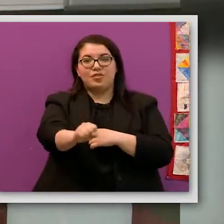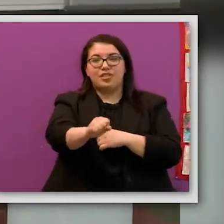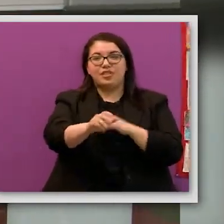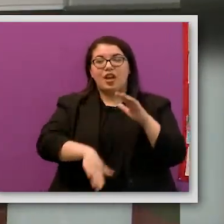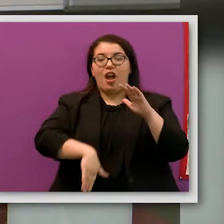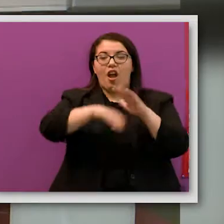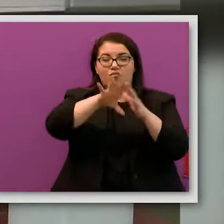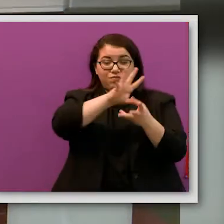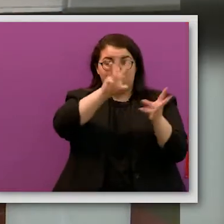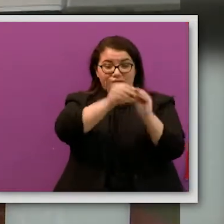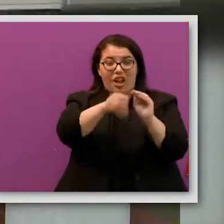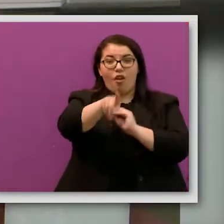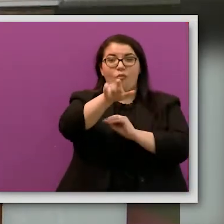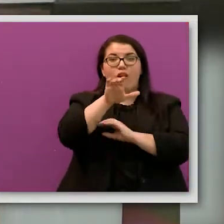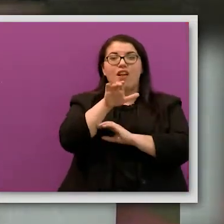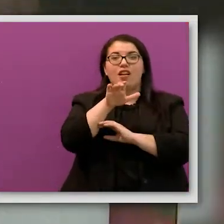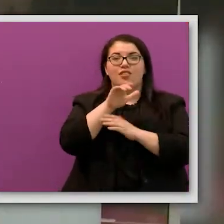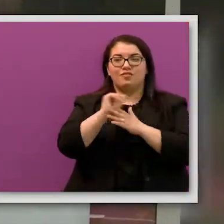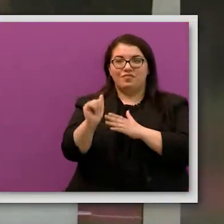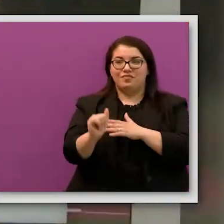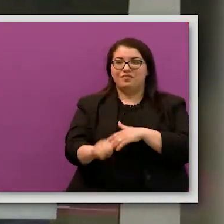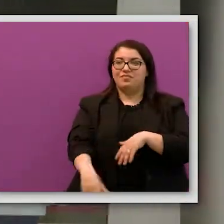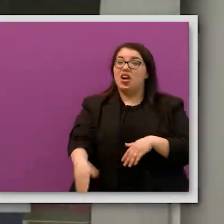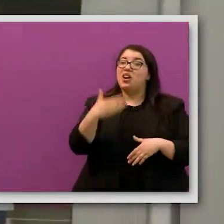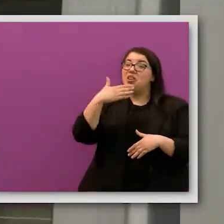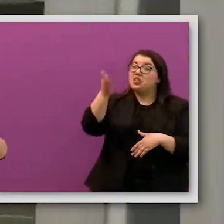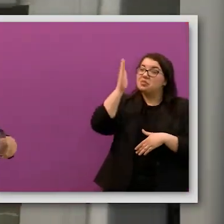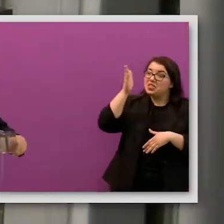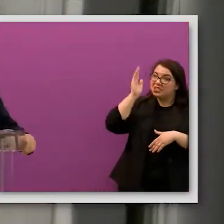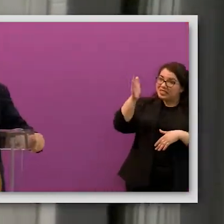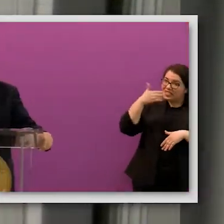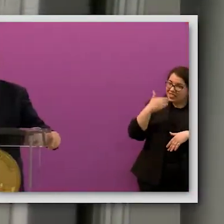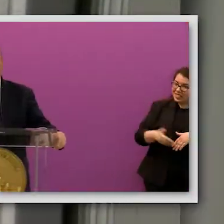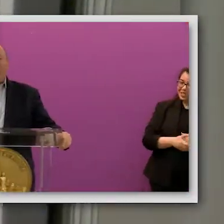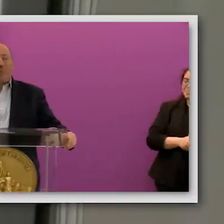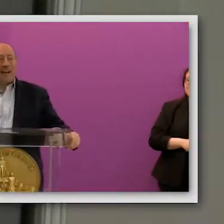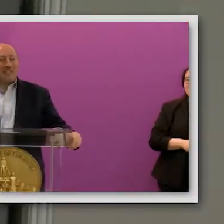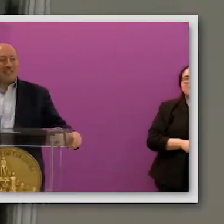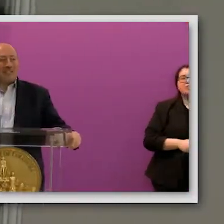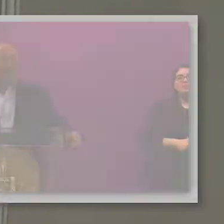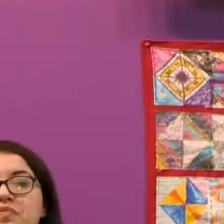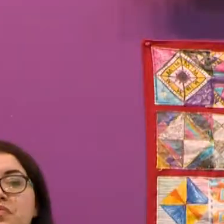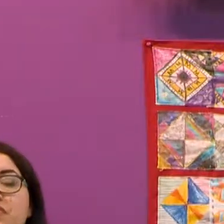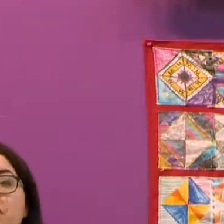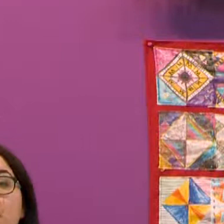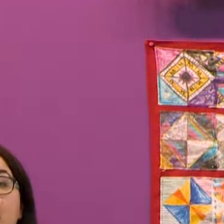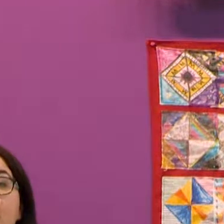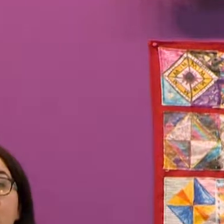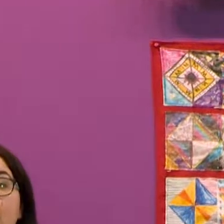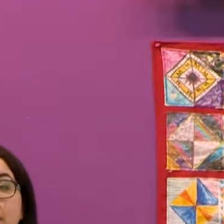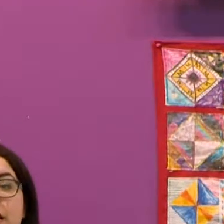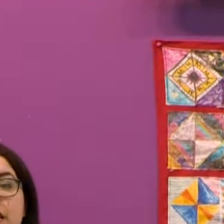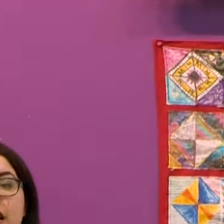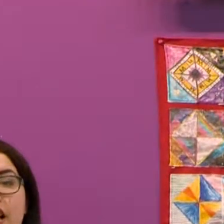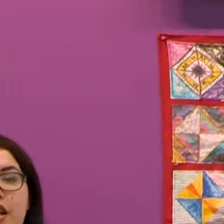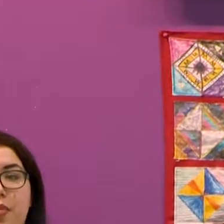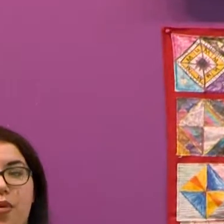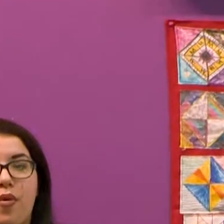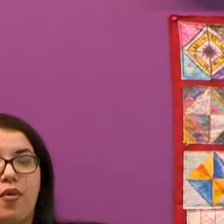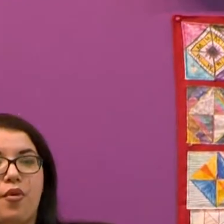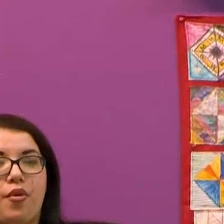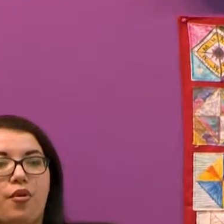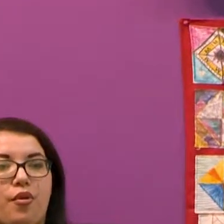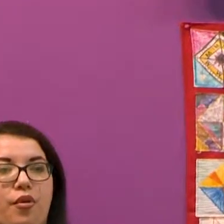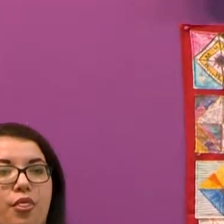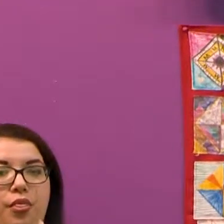Great. And I like how you guys did that presentation. Good job. Now, up next, let's go to table